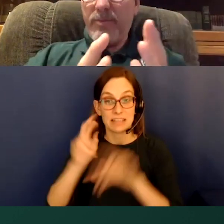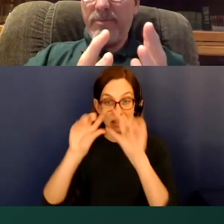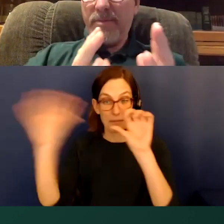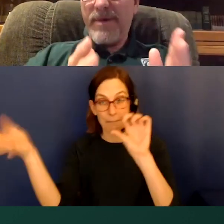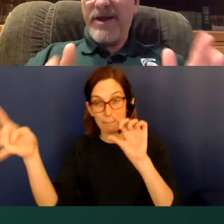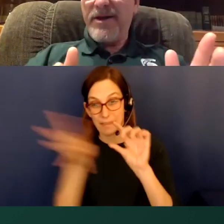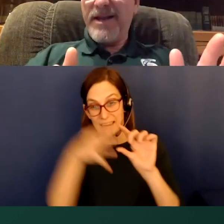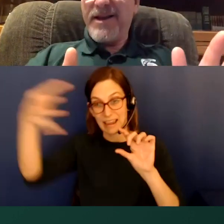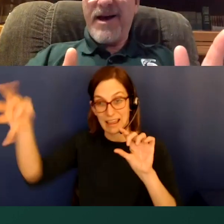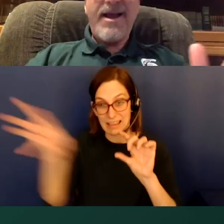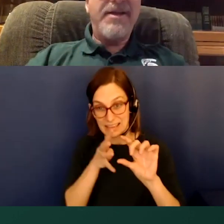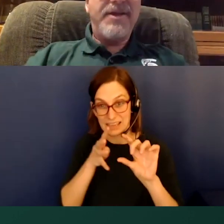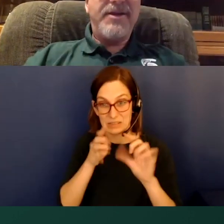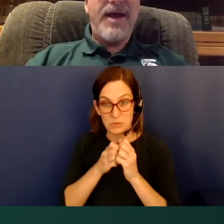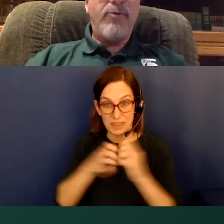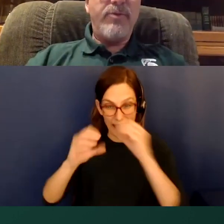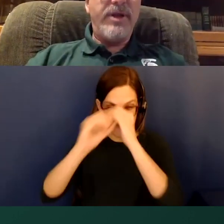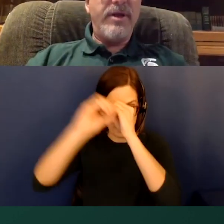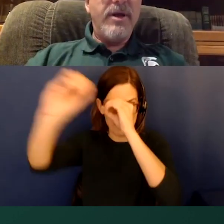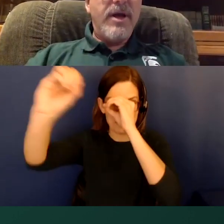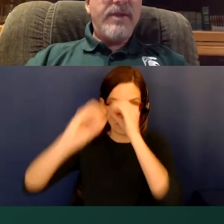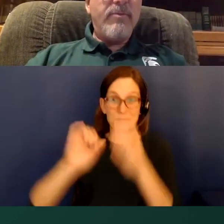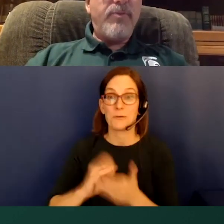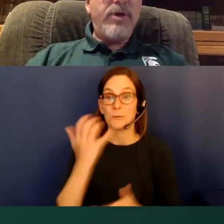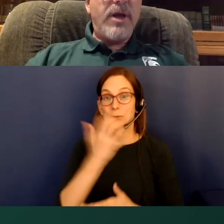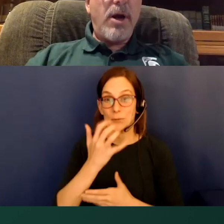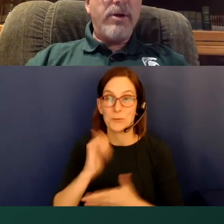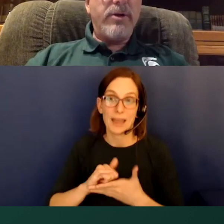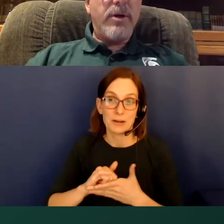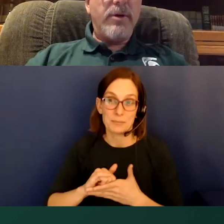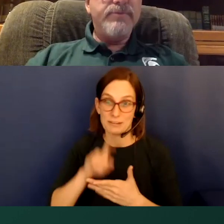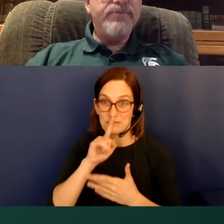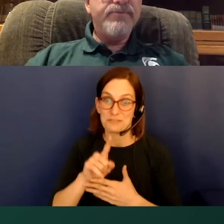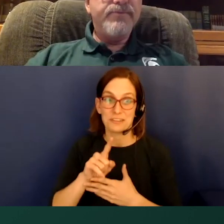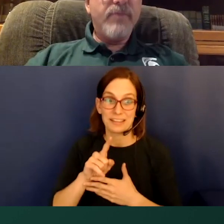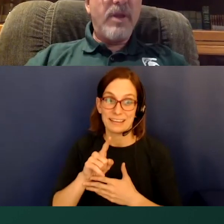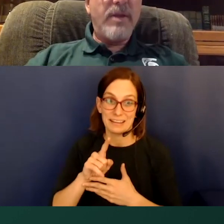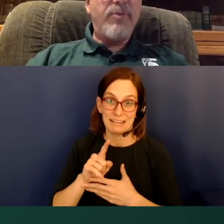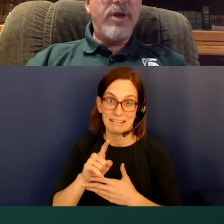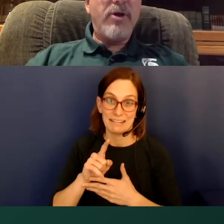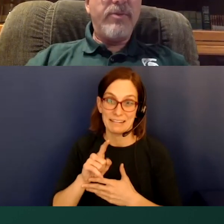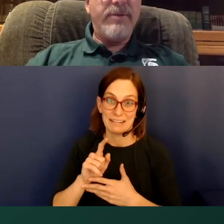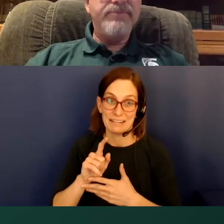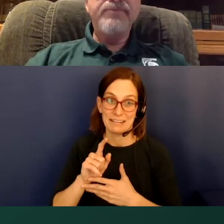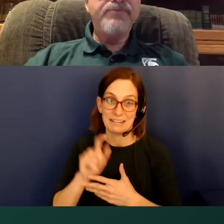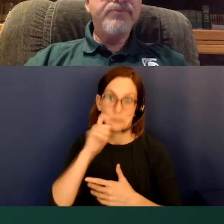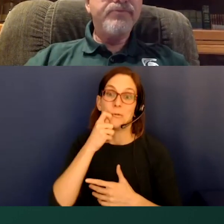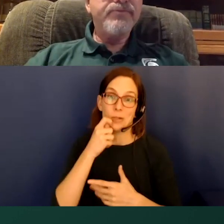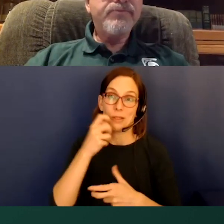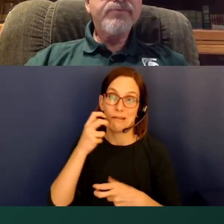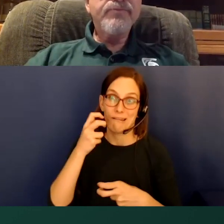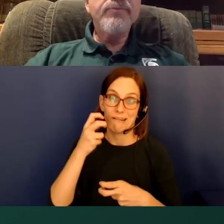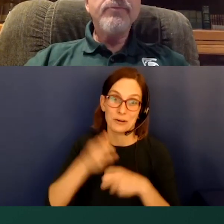with my unaided eye. I think that'd be pretty hard. That'd be pretty hard to beat.